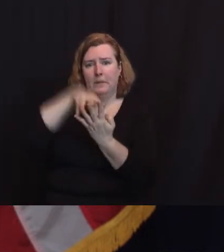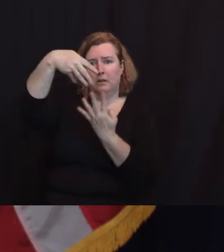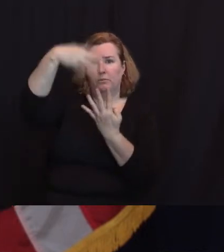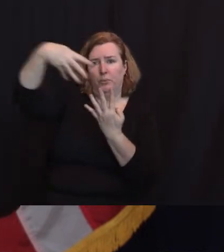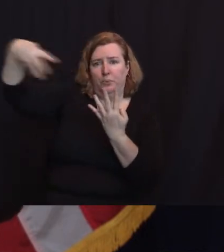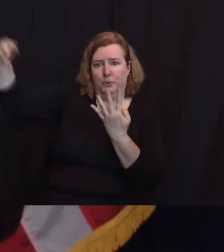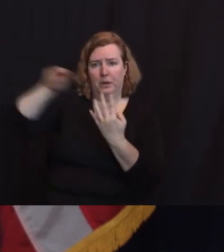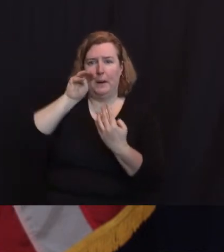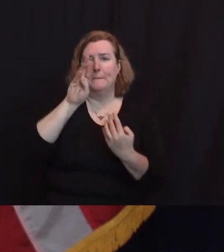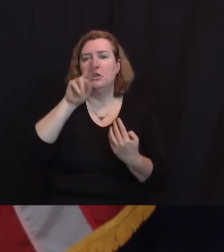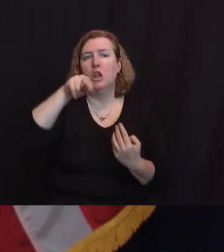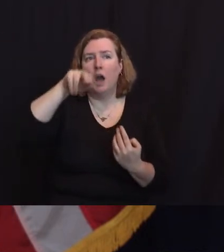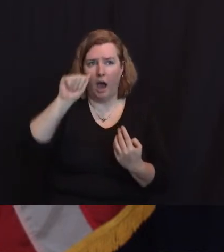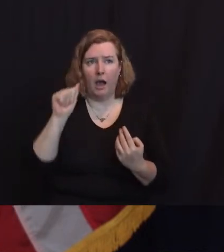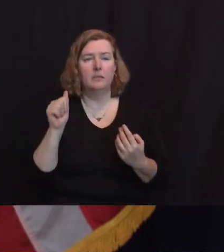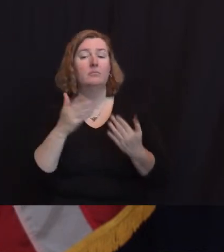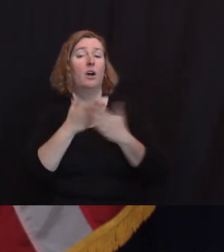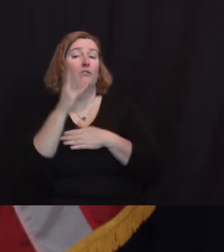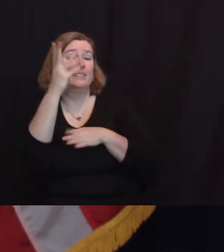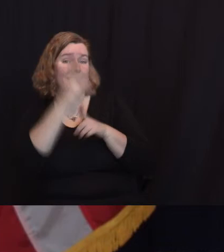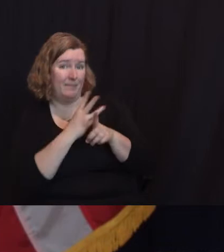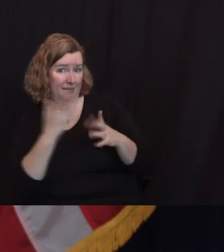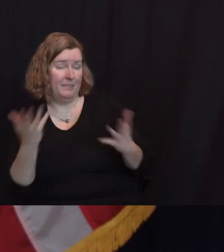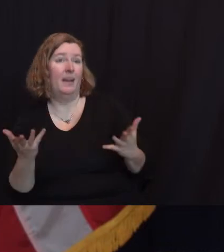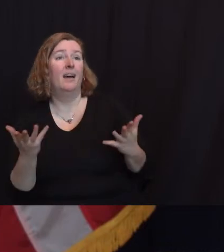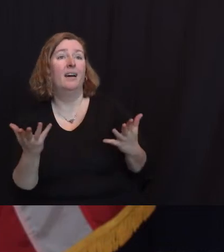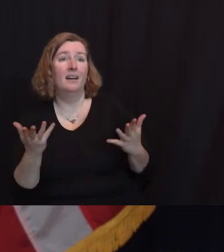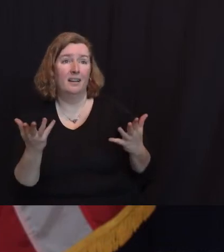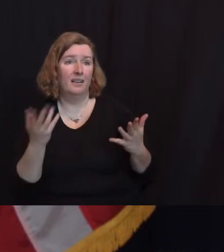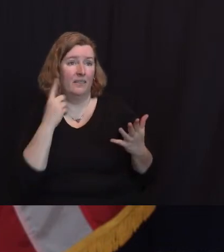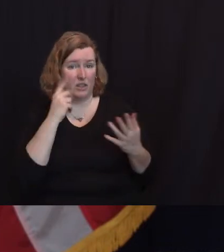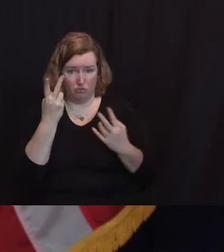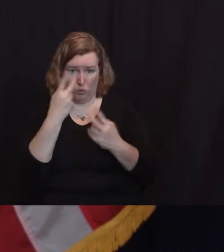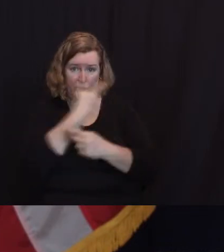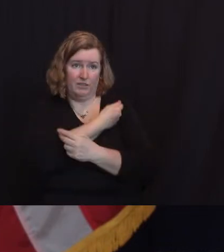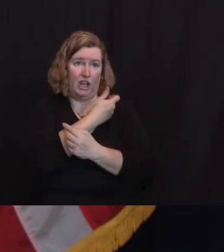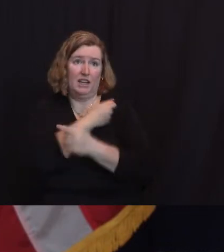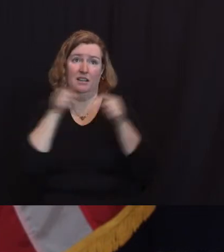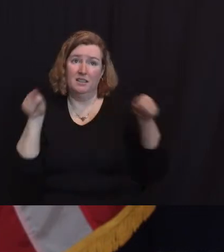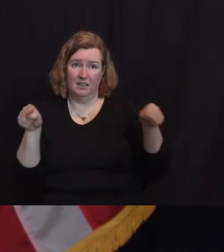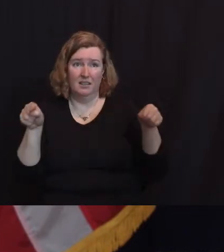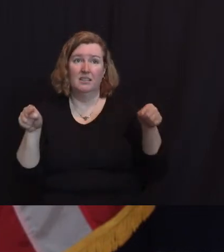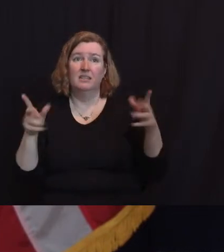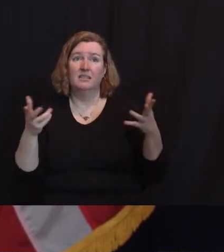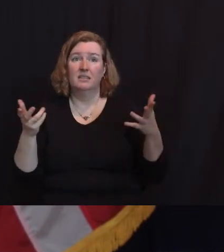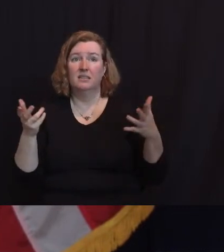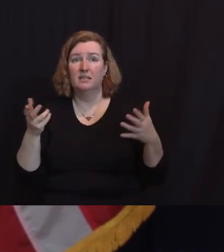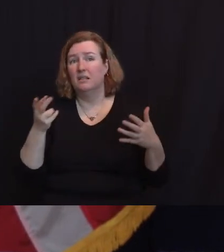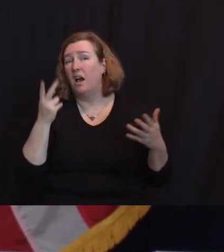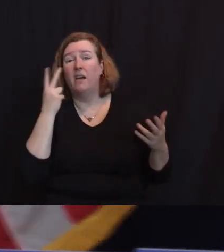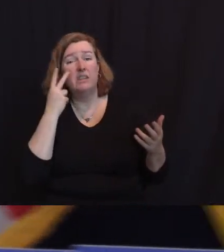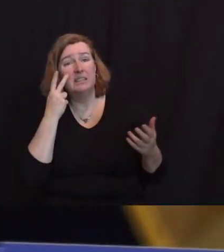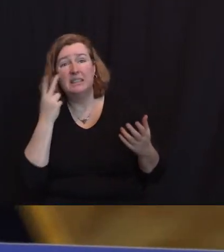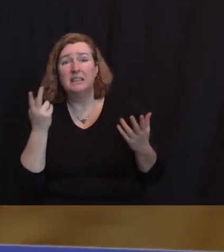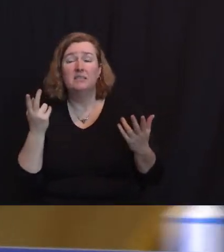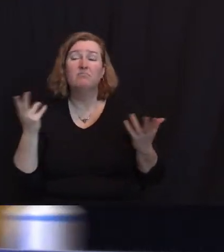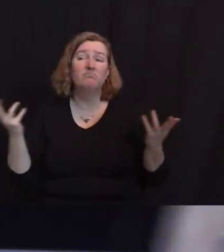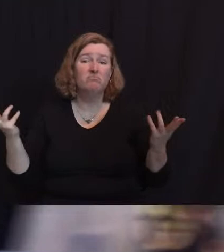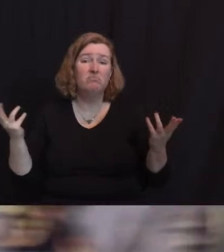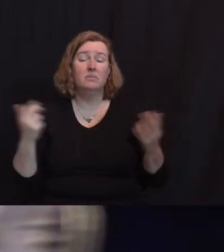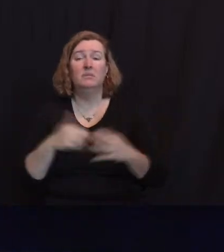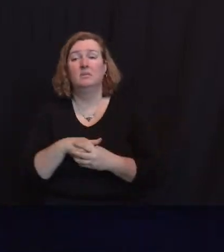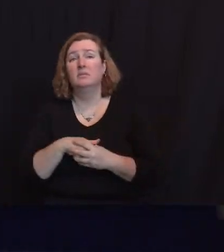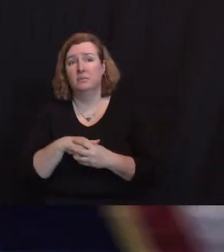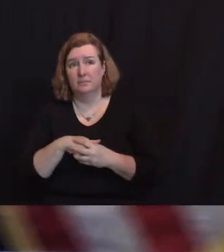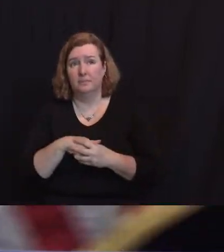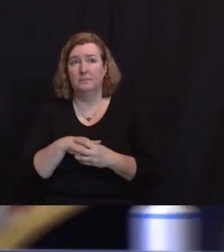ask beyond 6 months for at least those two vaccines, time will tell. I was asked in an interview yesterday,